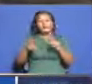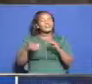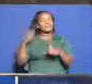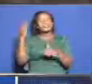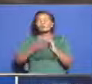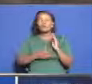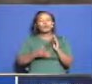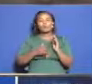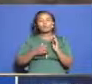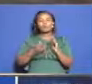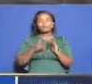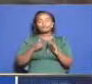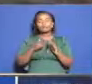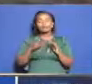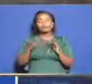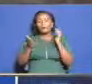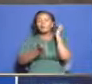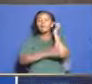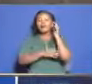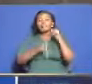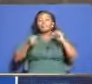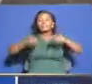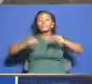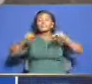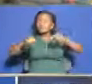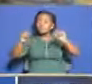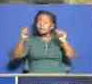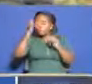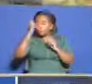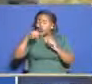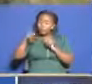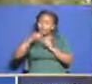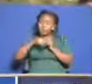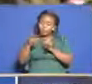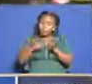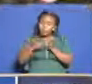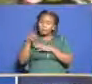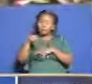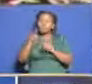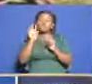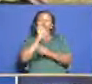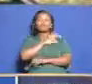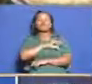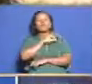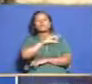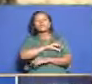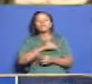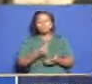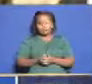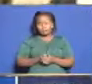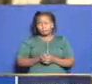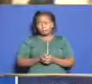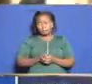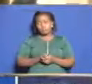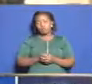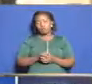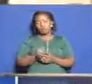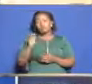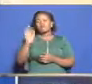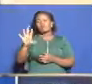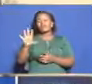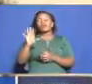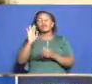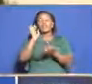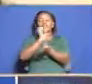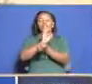driving, yeah. Because actually they are earning something because we are here. Five were arrested, among them students president Humphrey Omolo